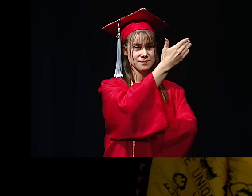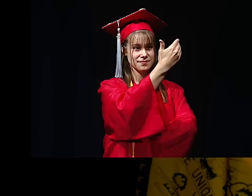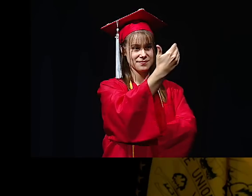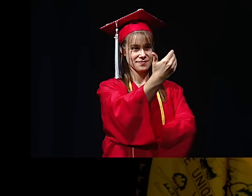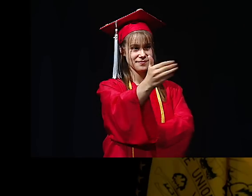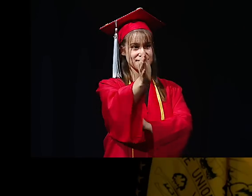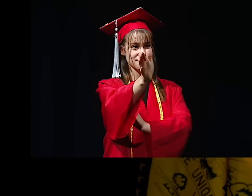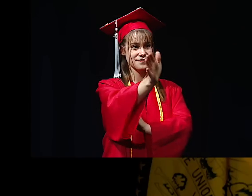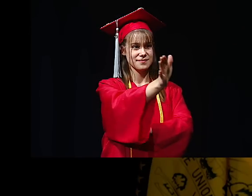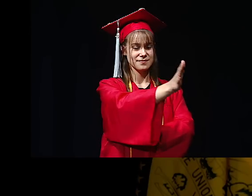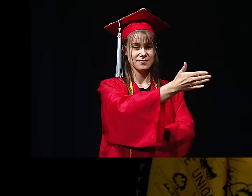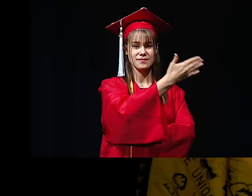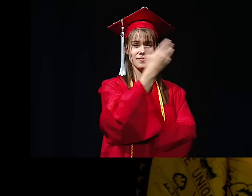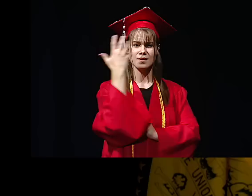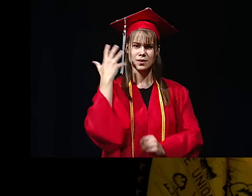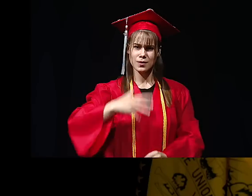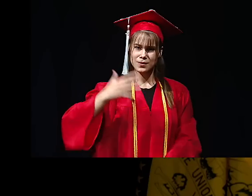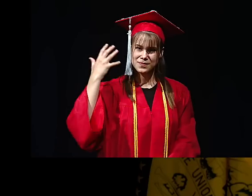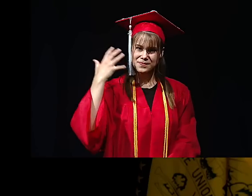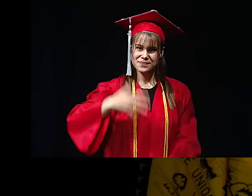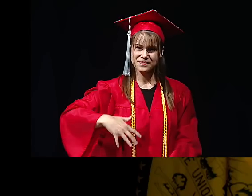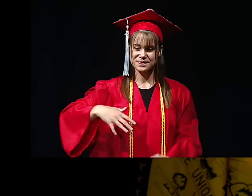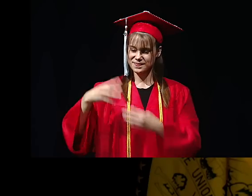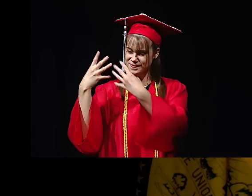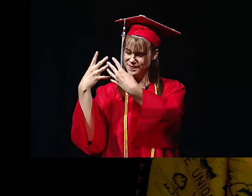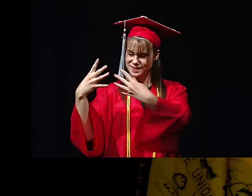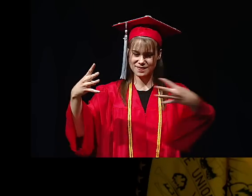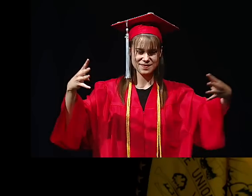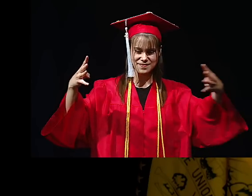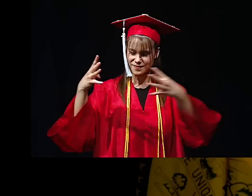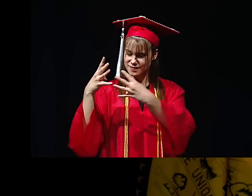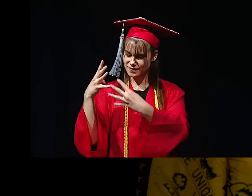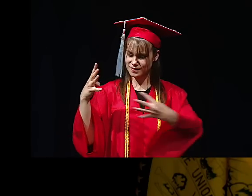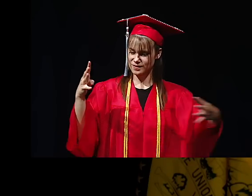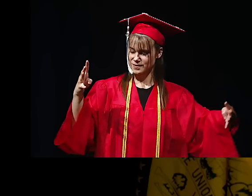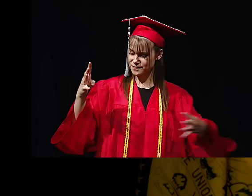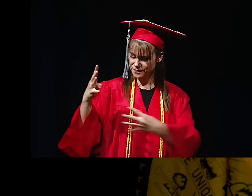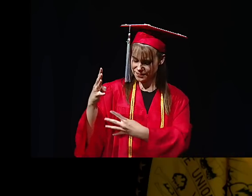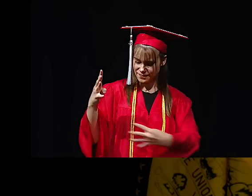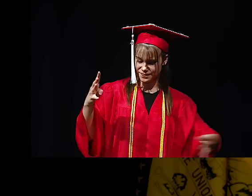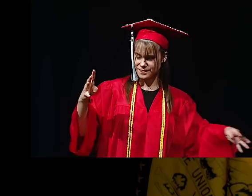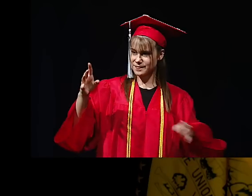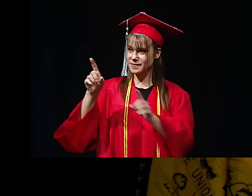still there. Oh, say does that